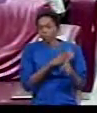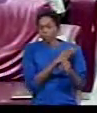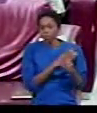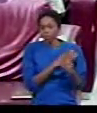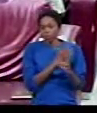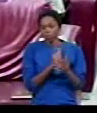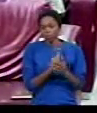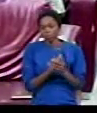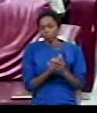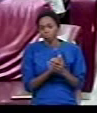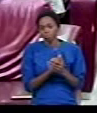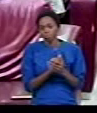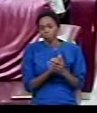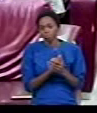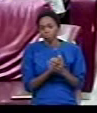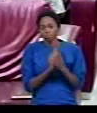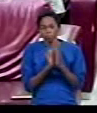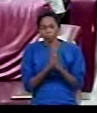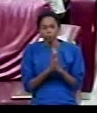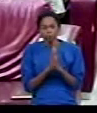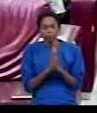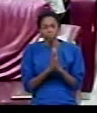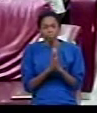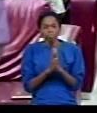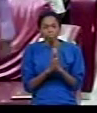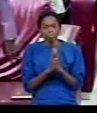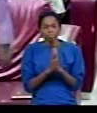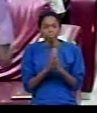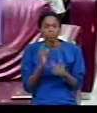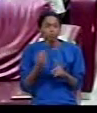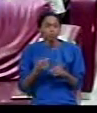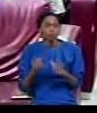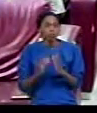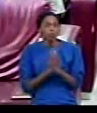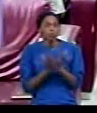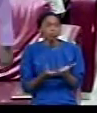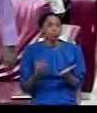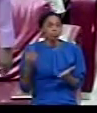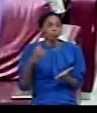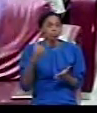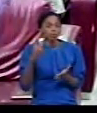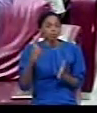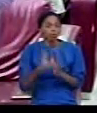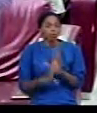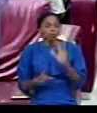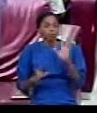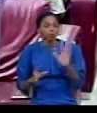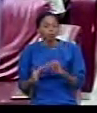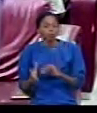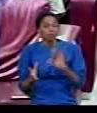I told in that book of Galatians, chapter 5, verse 19, downward, the works of the flesh